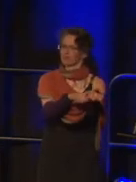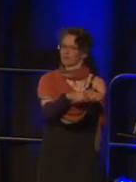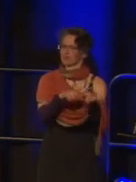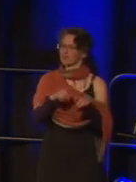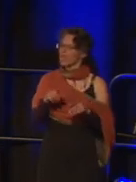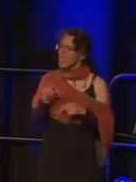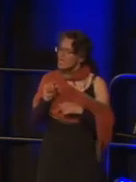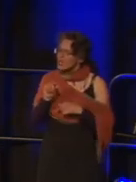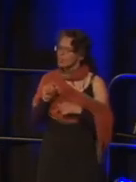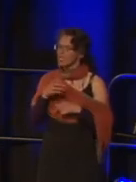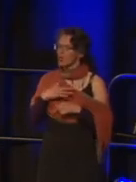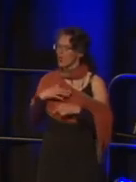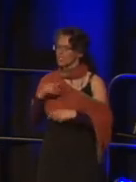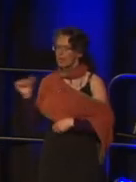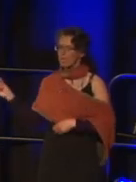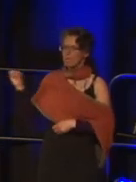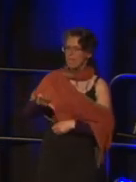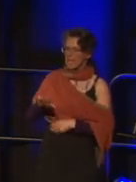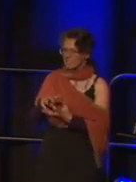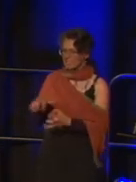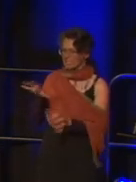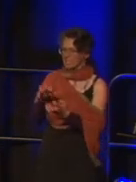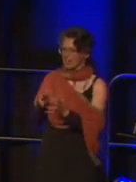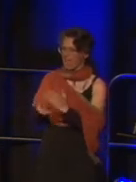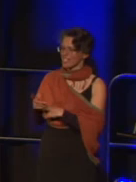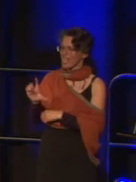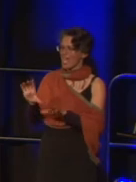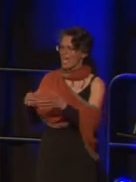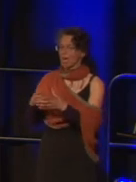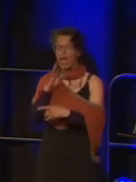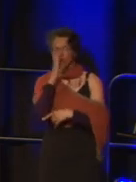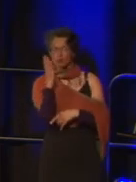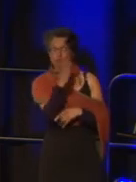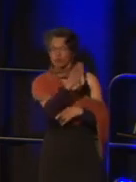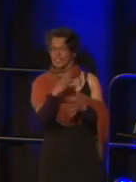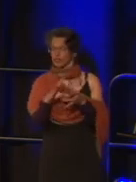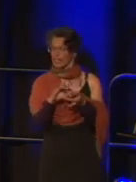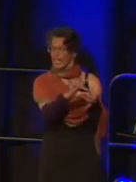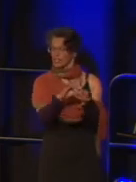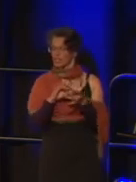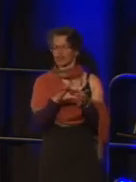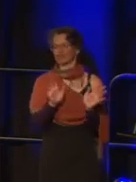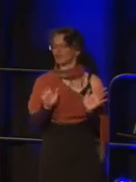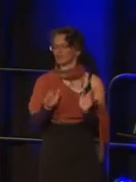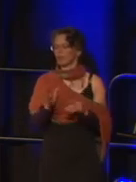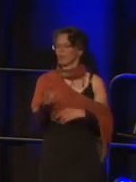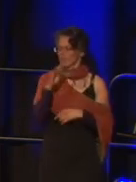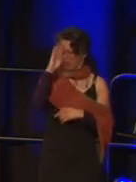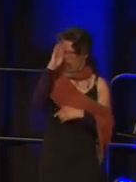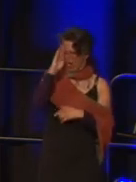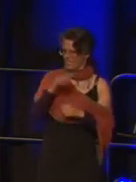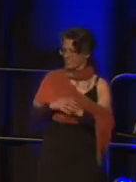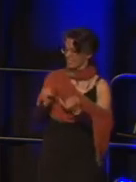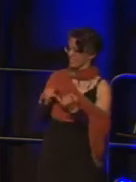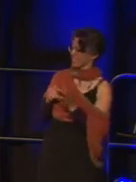want to put a little bit of Savage back into Labor, but I'm no direct relation. We're both out of Ireland, but that's about as close as it goes. I guess with a name